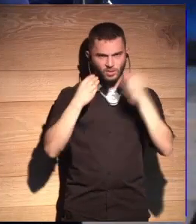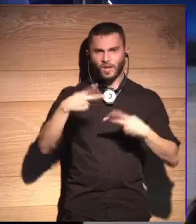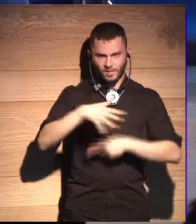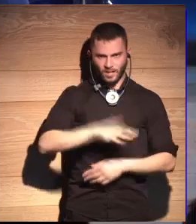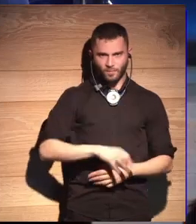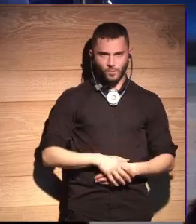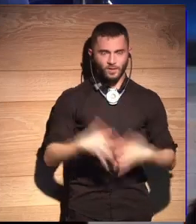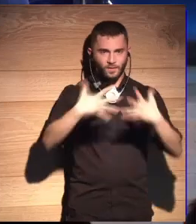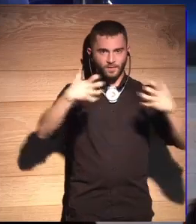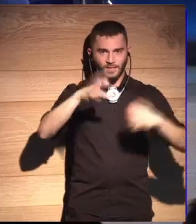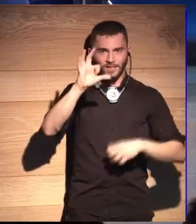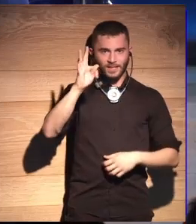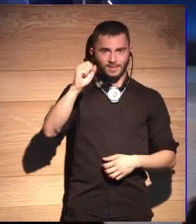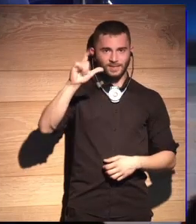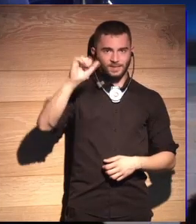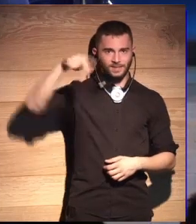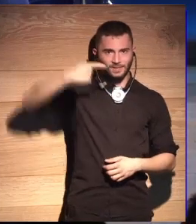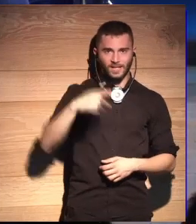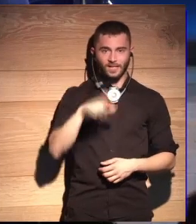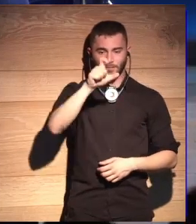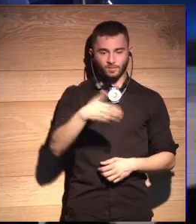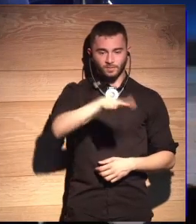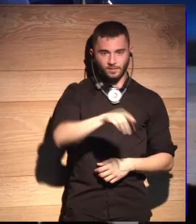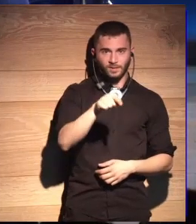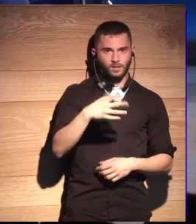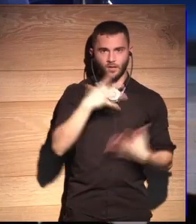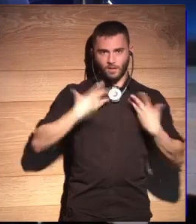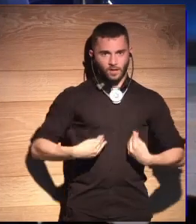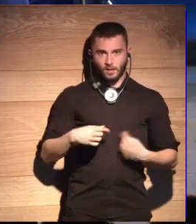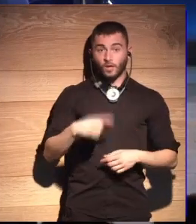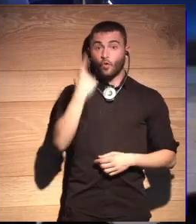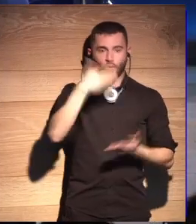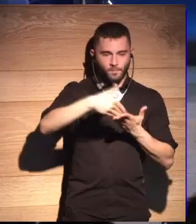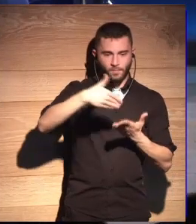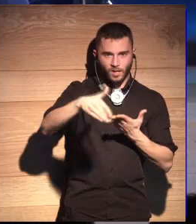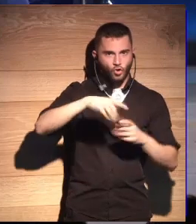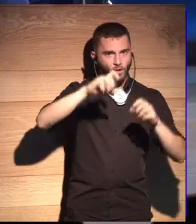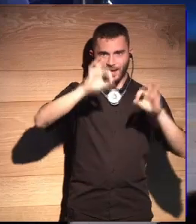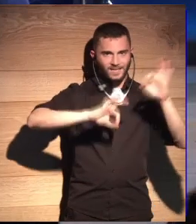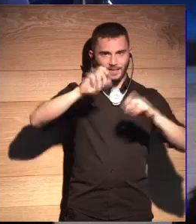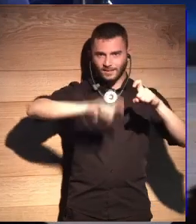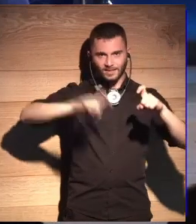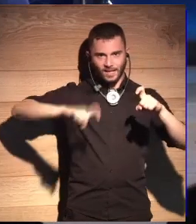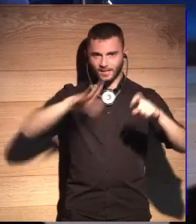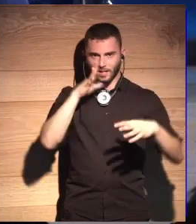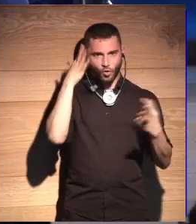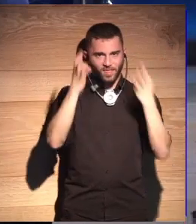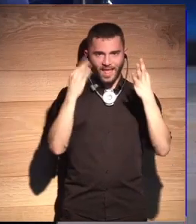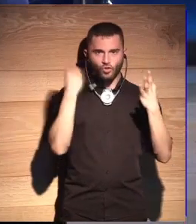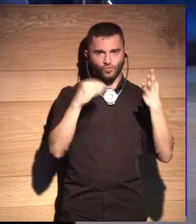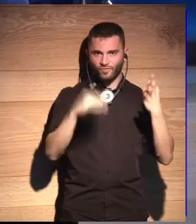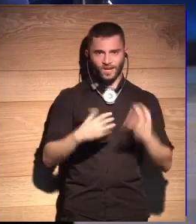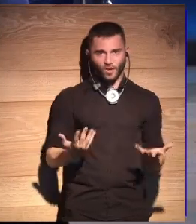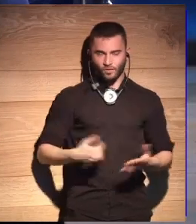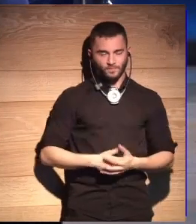this reality. They say that Stalin said that the death of one person is a tragedy and the death of